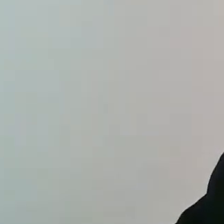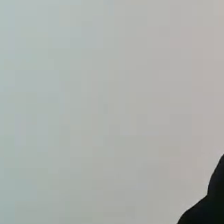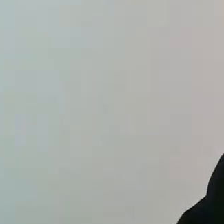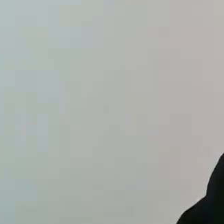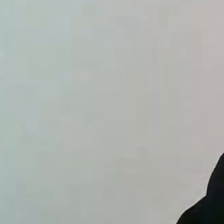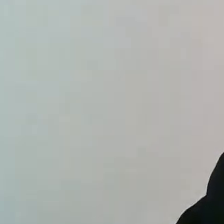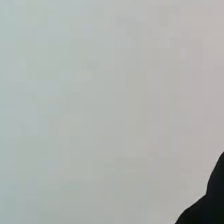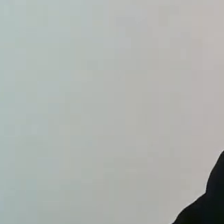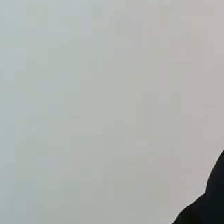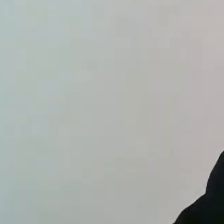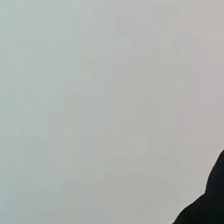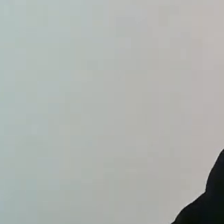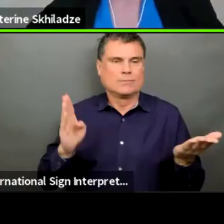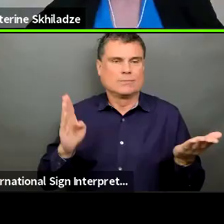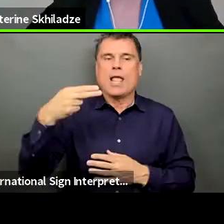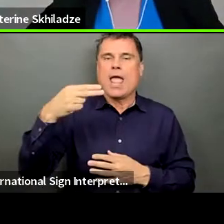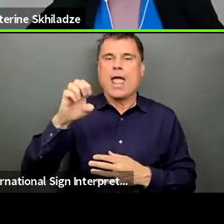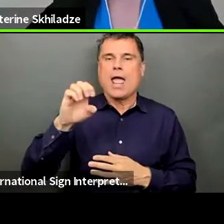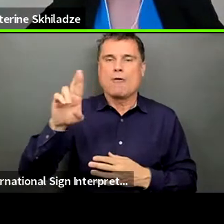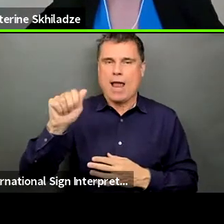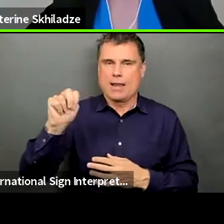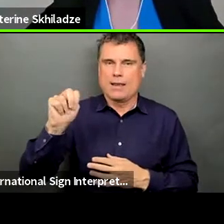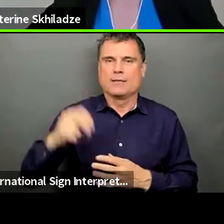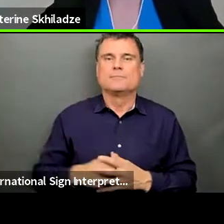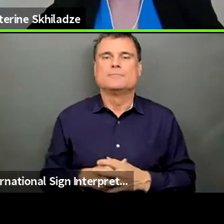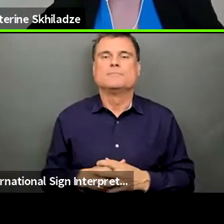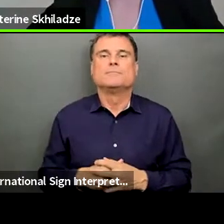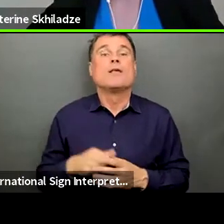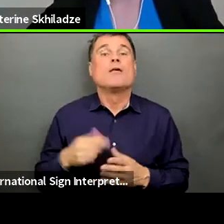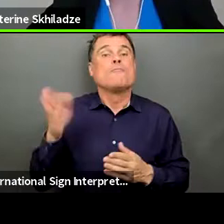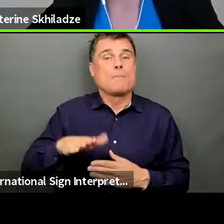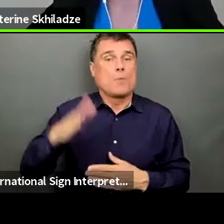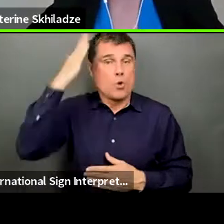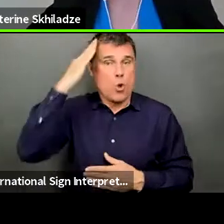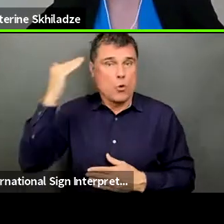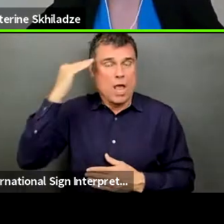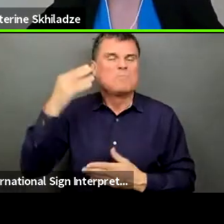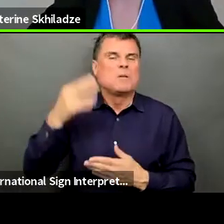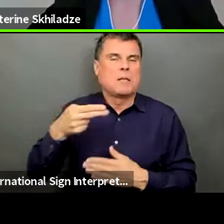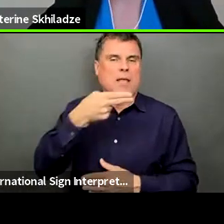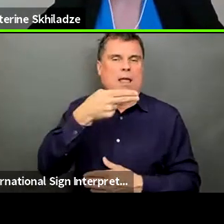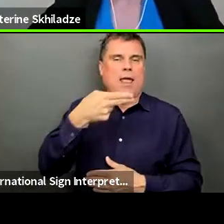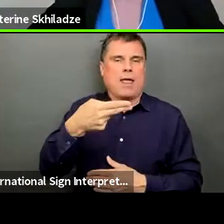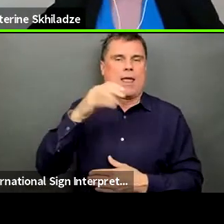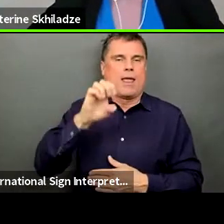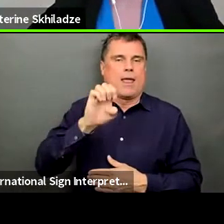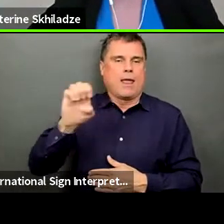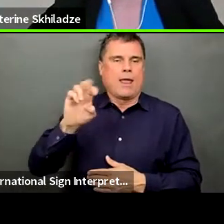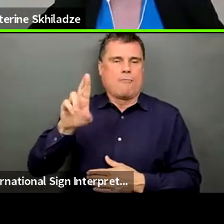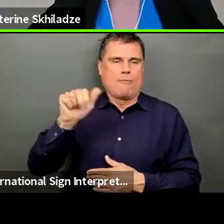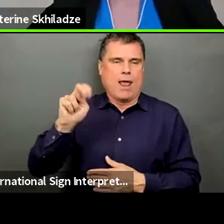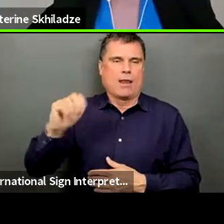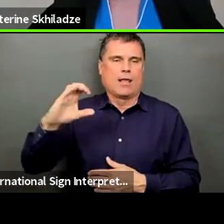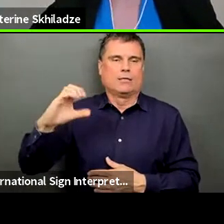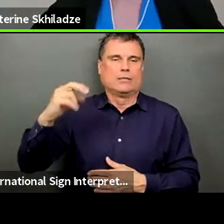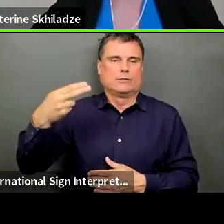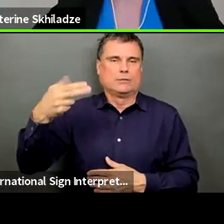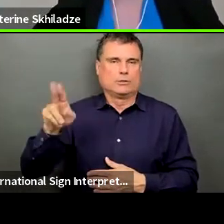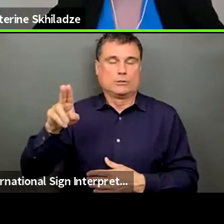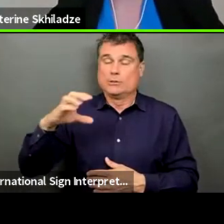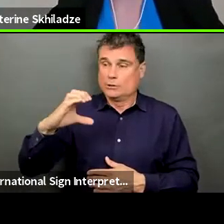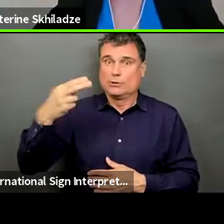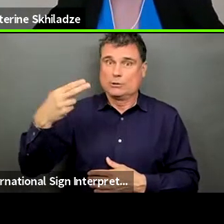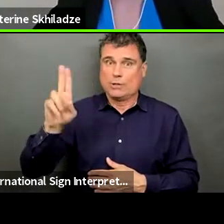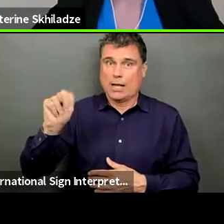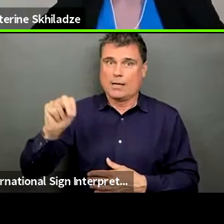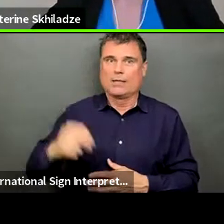and epidemiology at the Graduate School of Public Health, Seoul National University. And she has